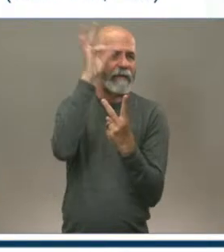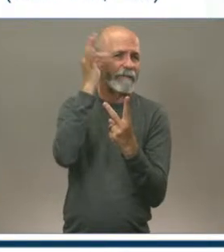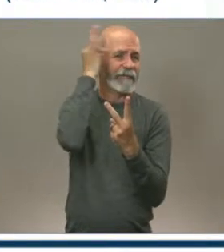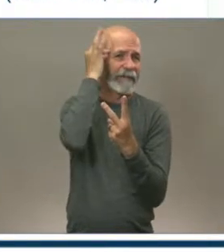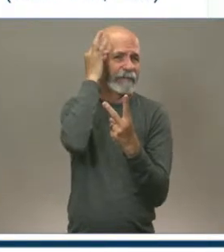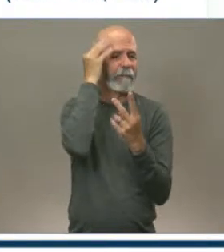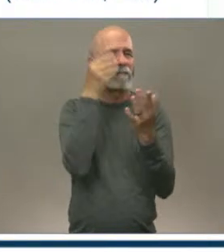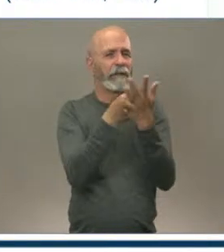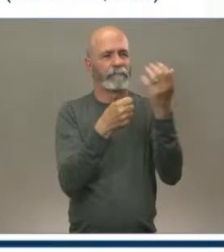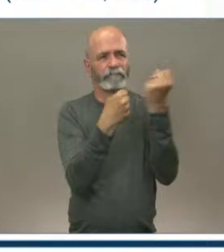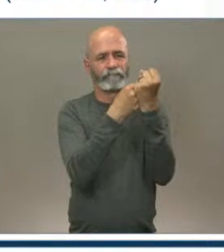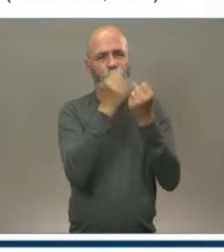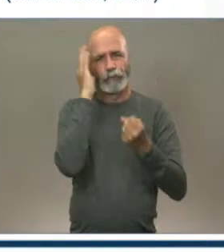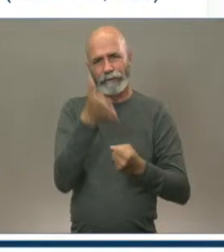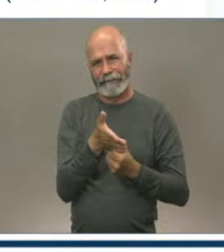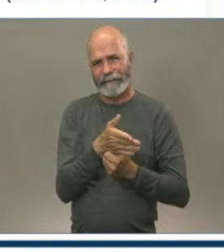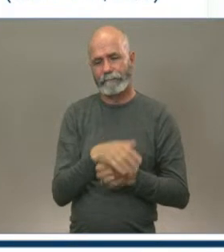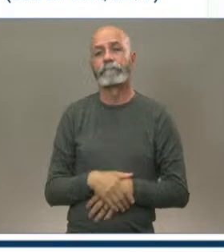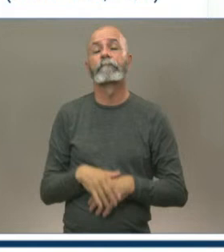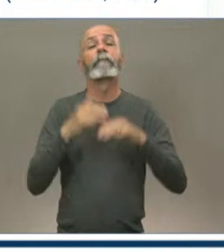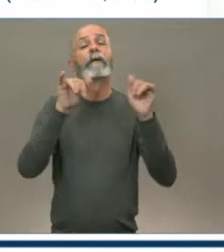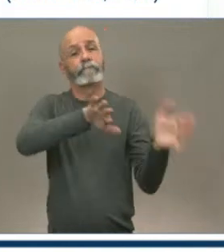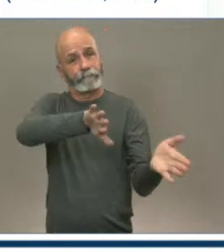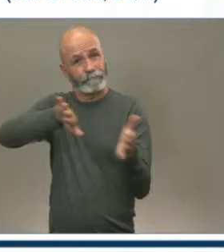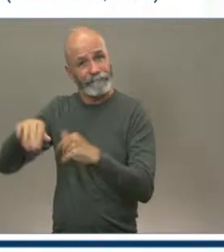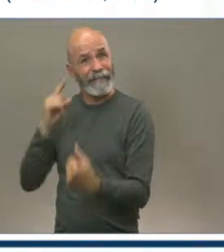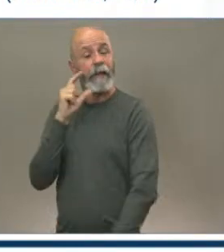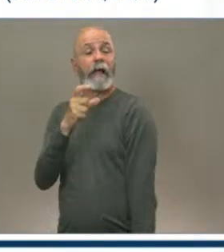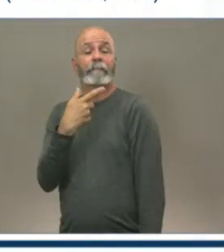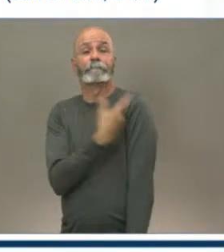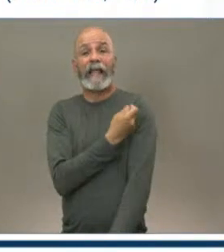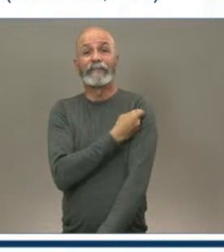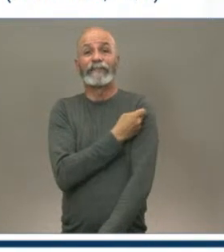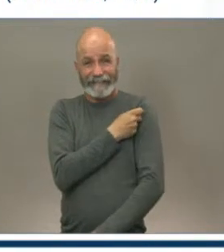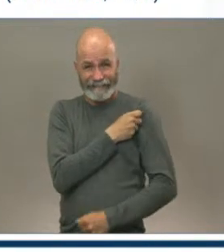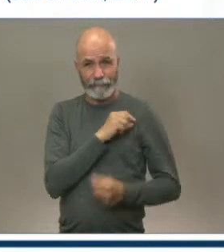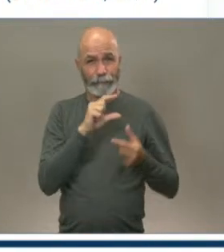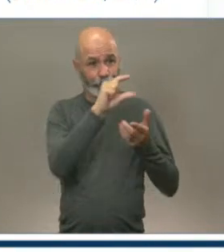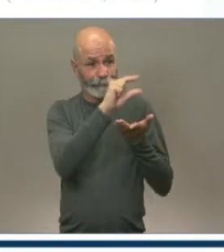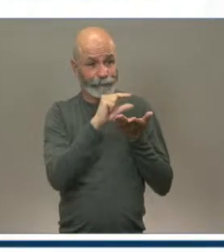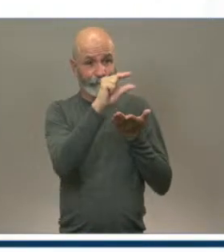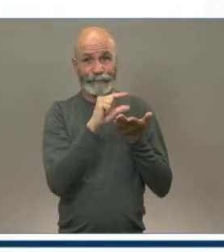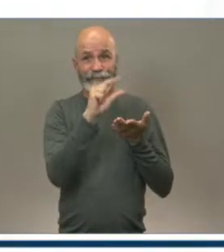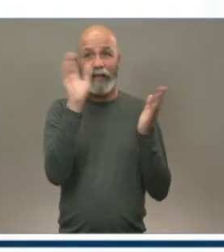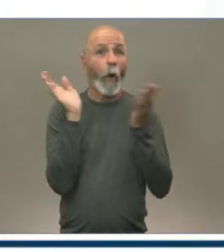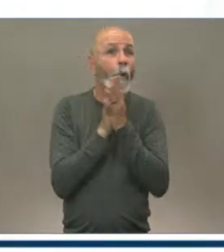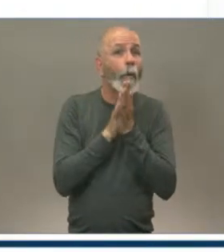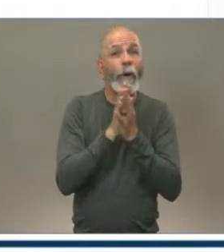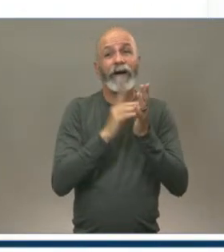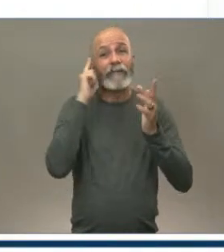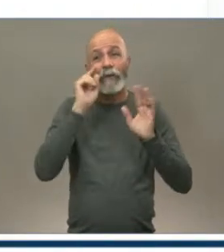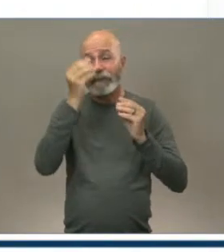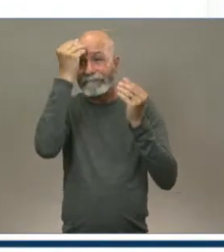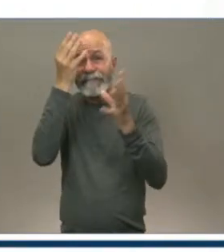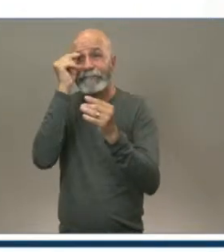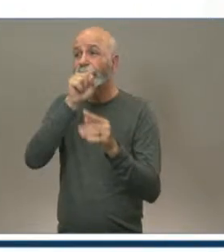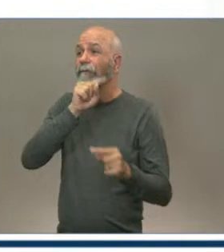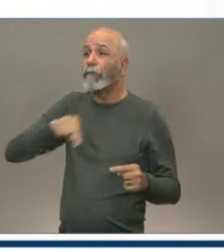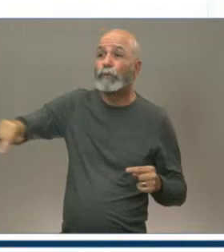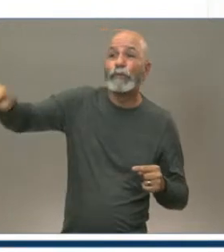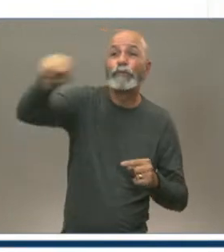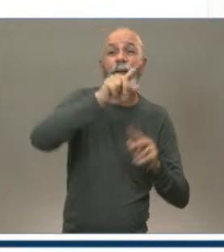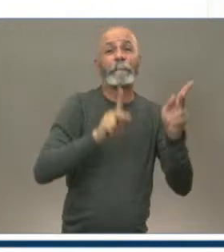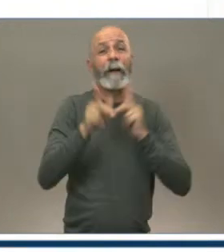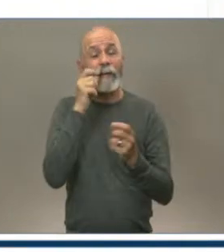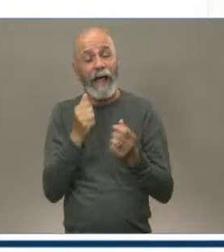On the vaccine front, this program, our restrictions and, of course, getting everyone vaccinated are part of a suite of measures that will help stop the spread and protect us